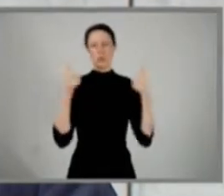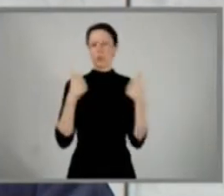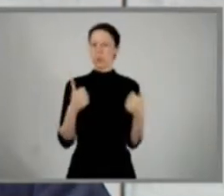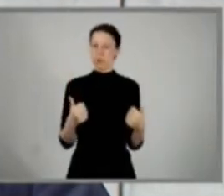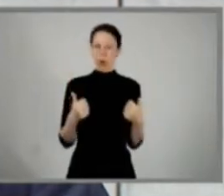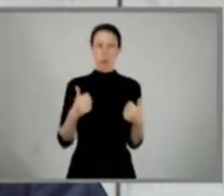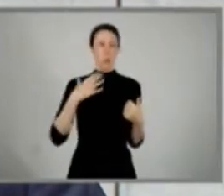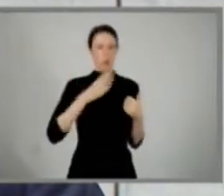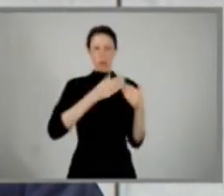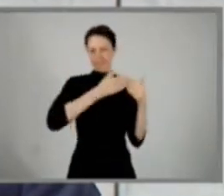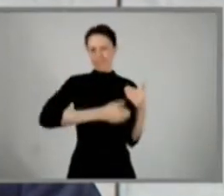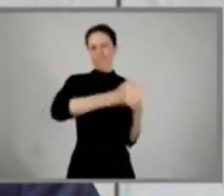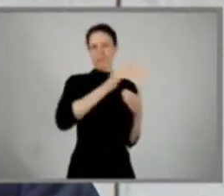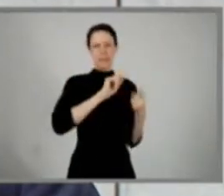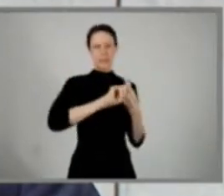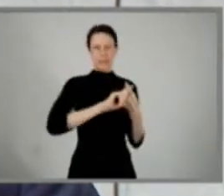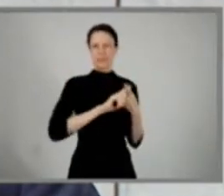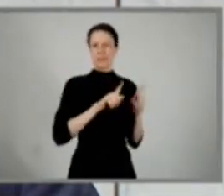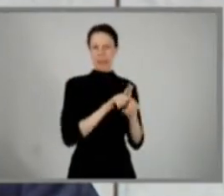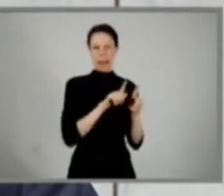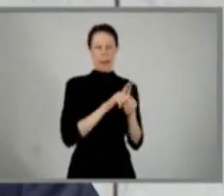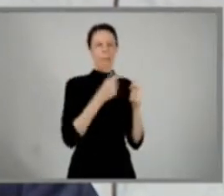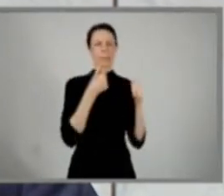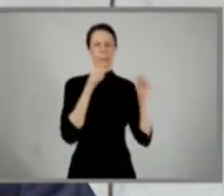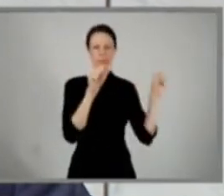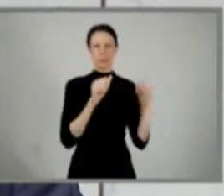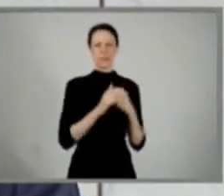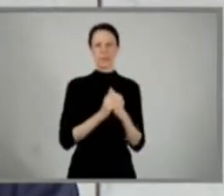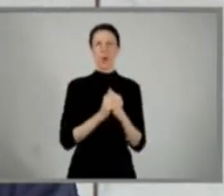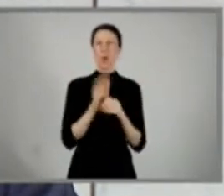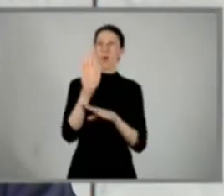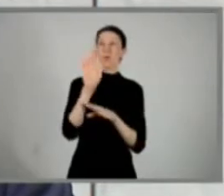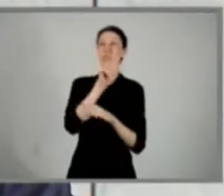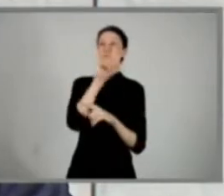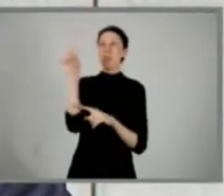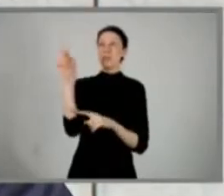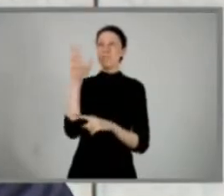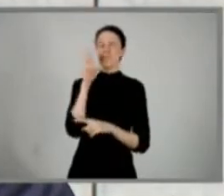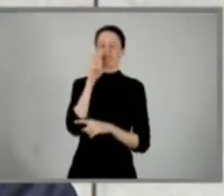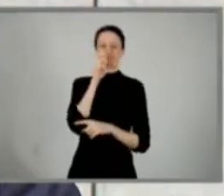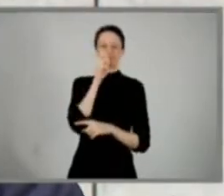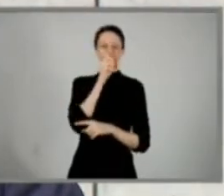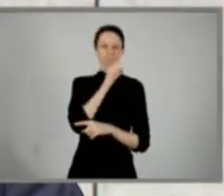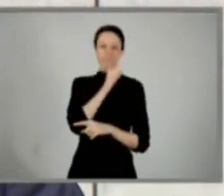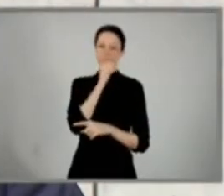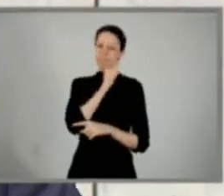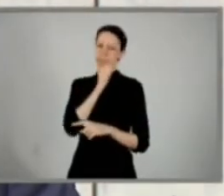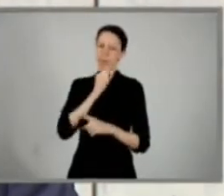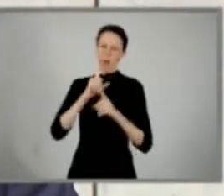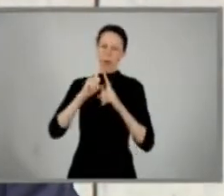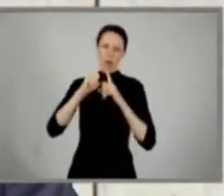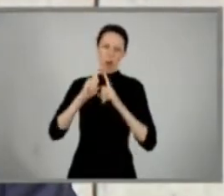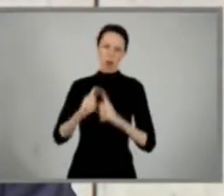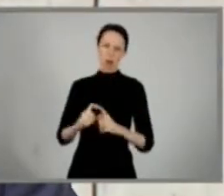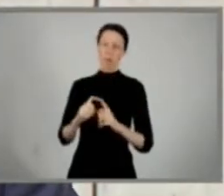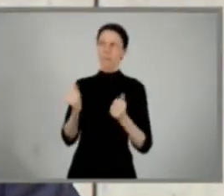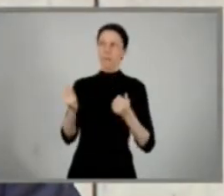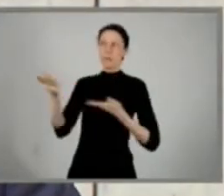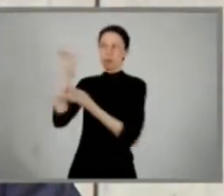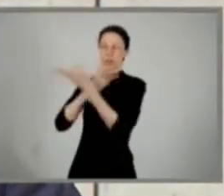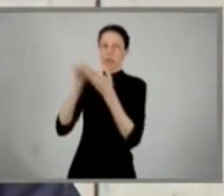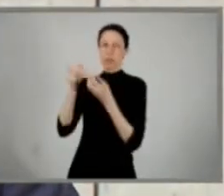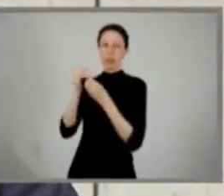heartbreaking. I had another meeting with the European leaders this week, which is that group I've been meeting with for many, many months. And the situation there is very serious,